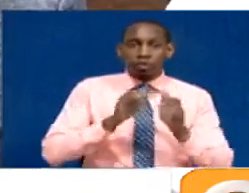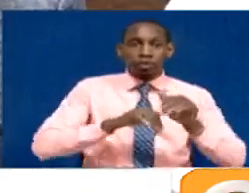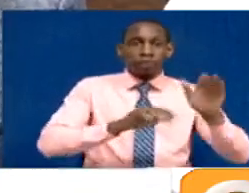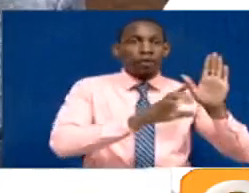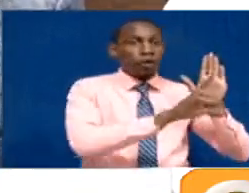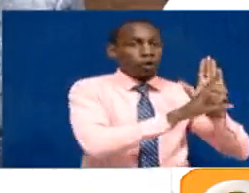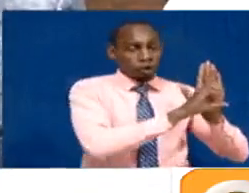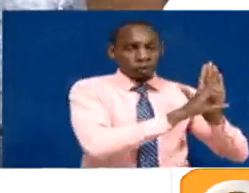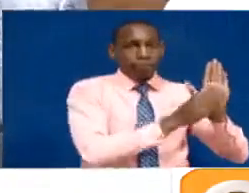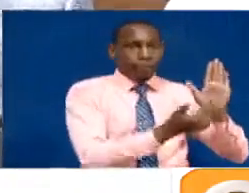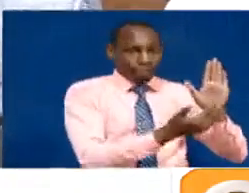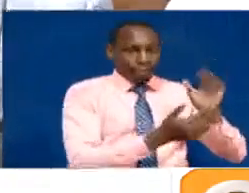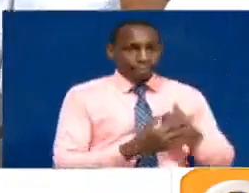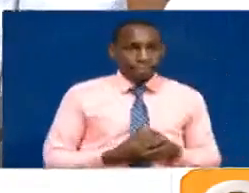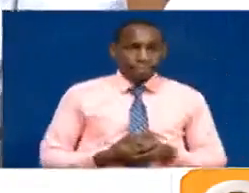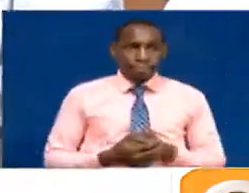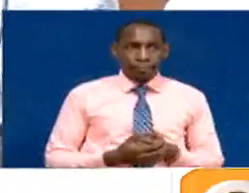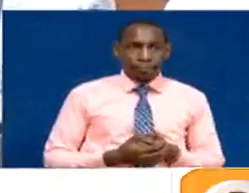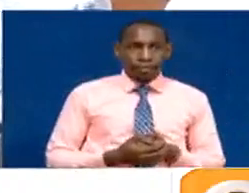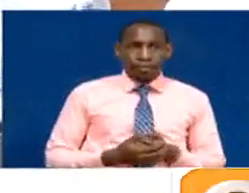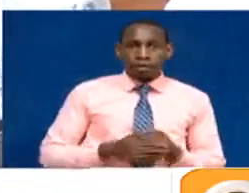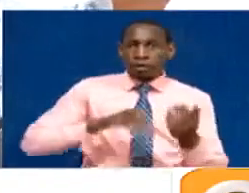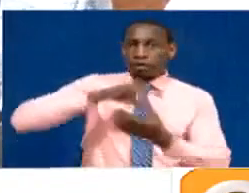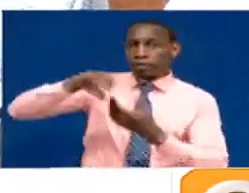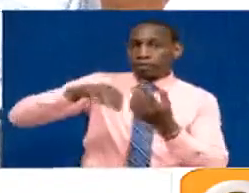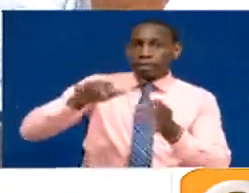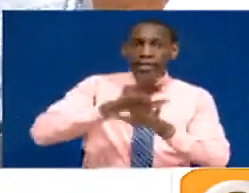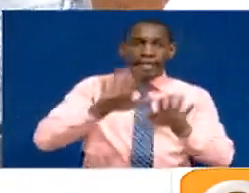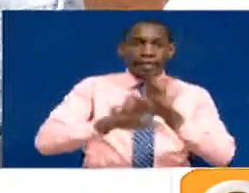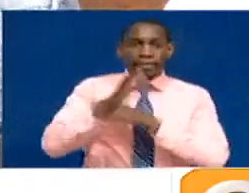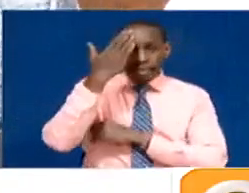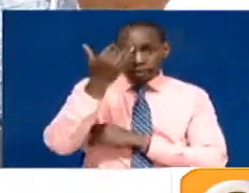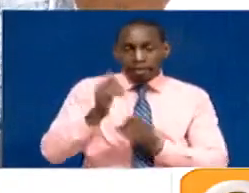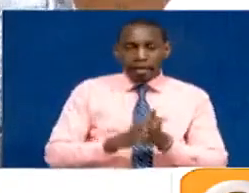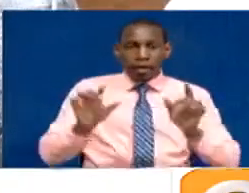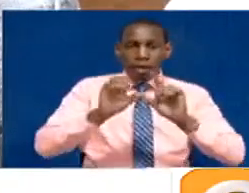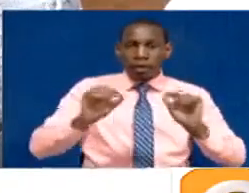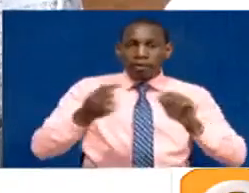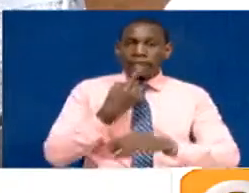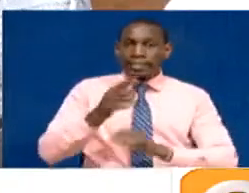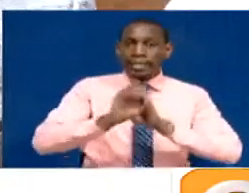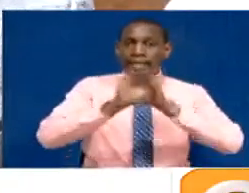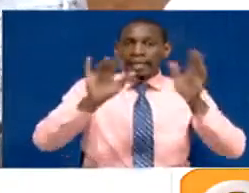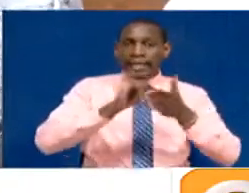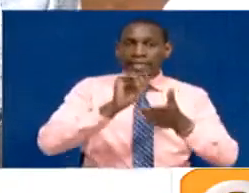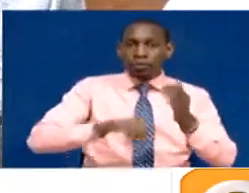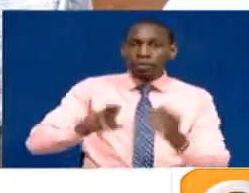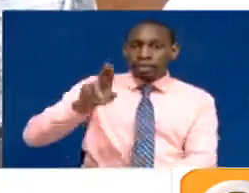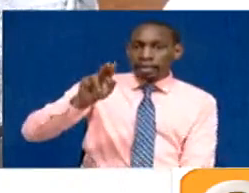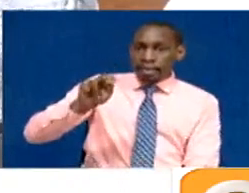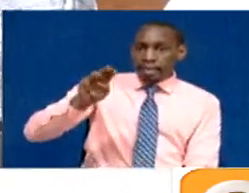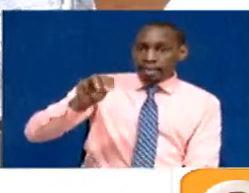the law as it is. The circus of all those these things is because I've said categorically that